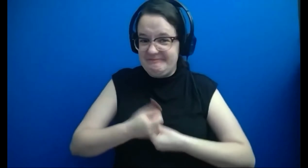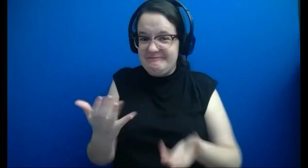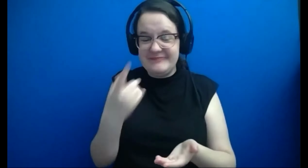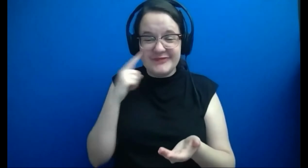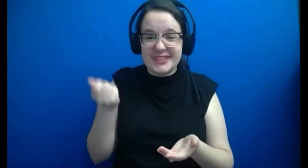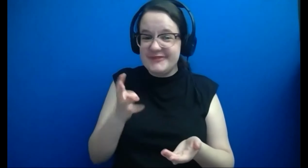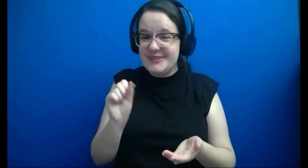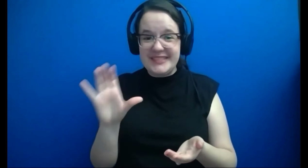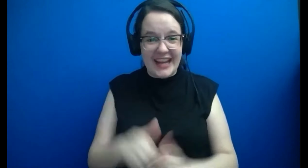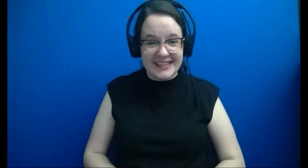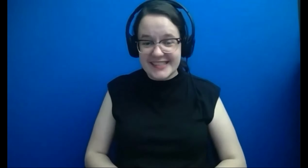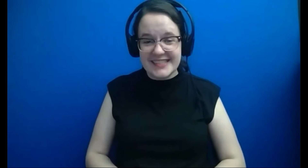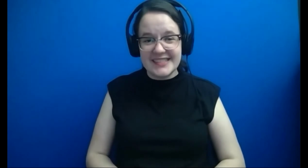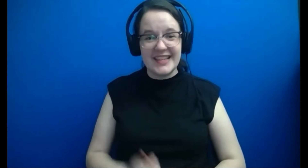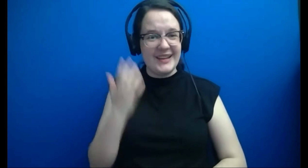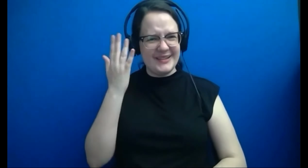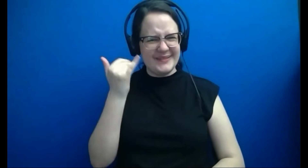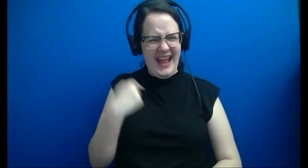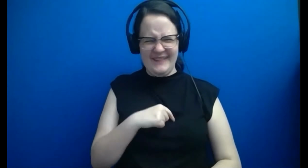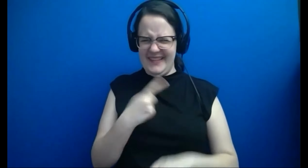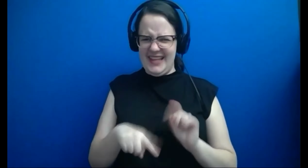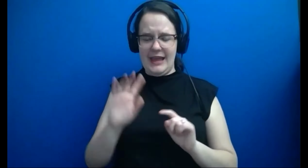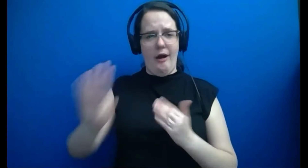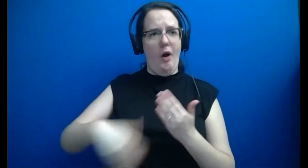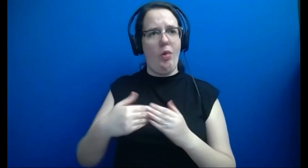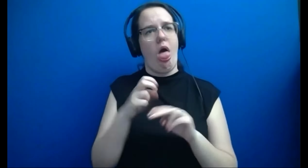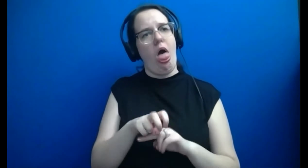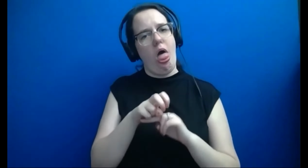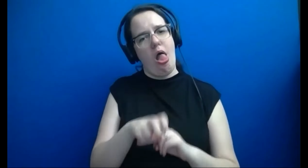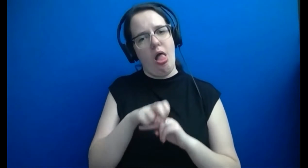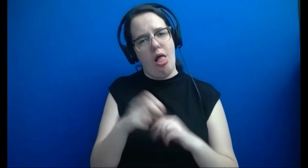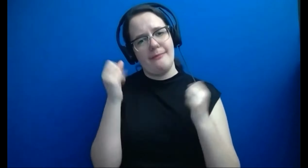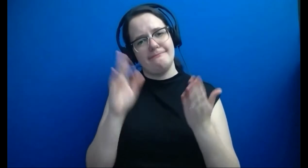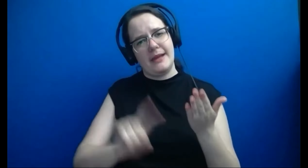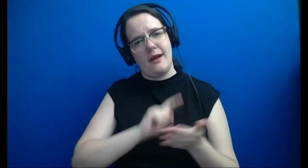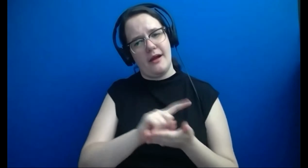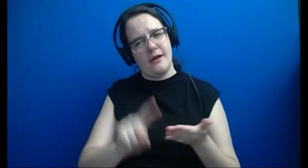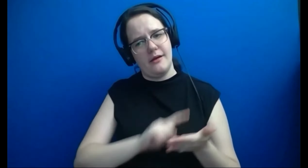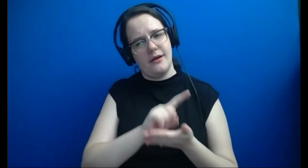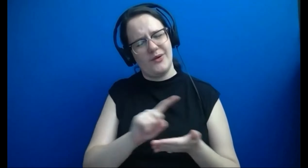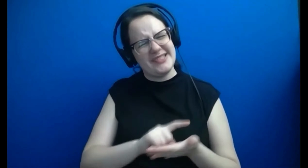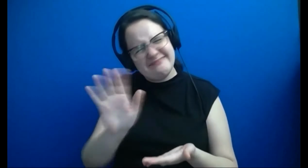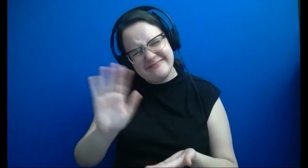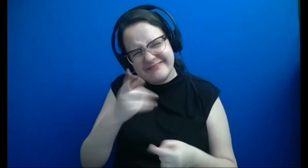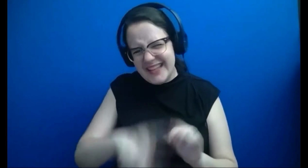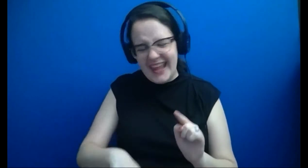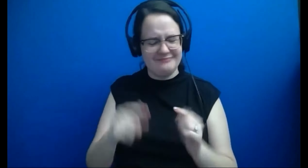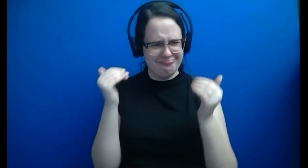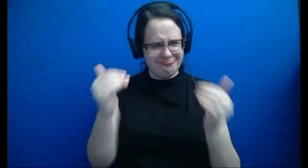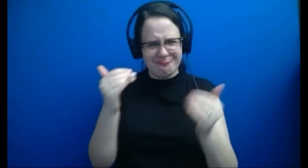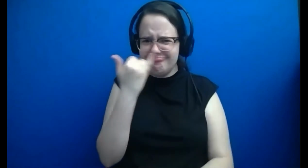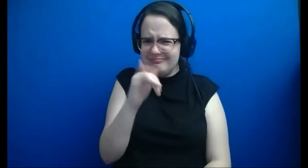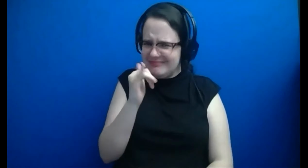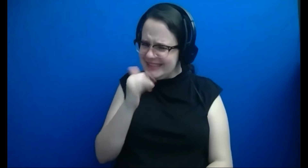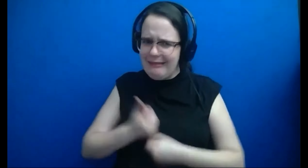seconds, because we all can't sit for like a gabillion hours. We're getting them out. Just shimmy,